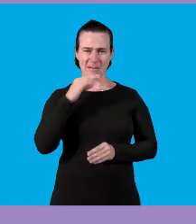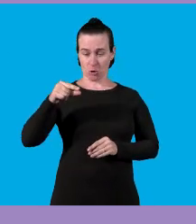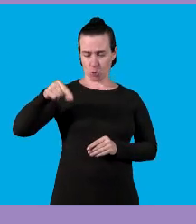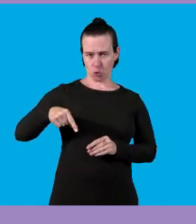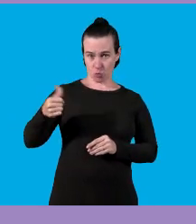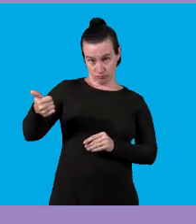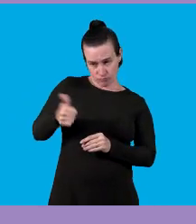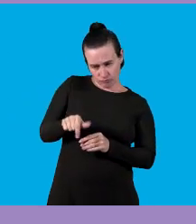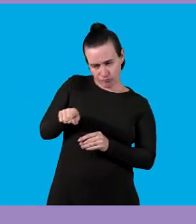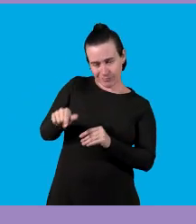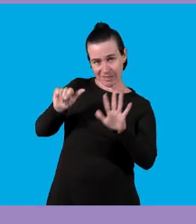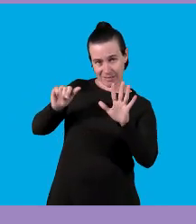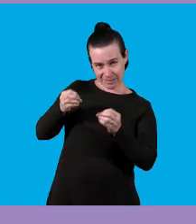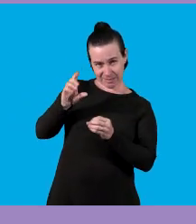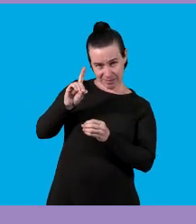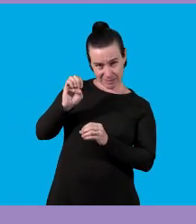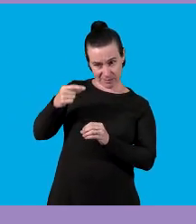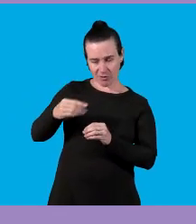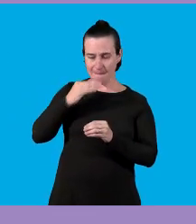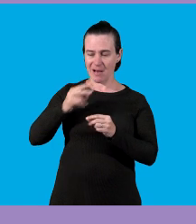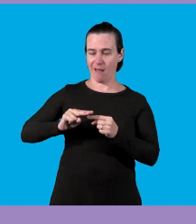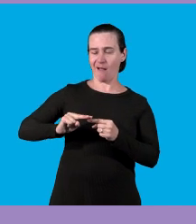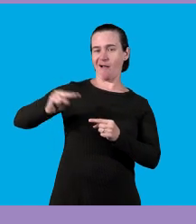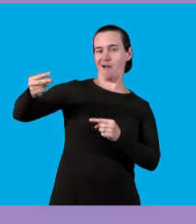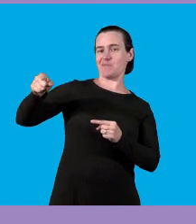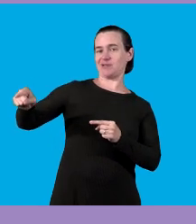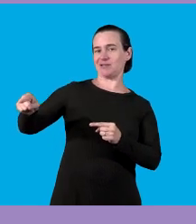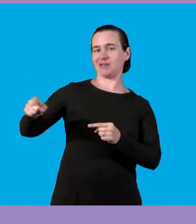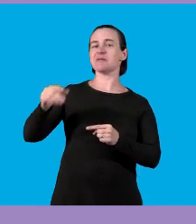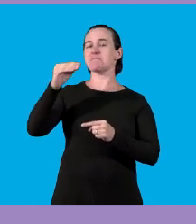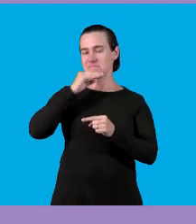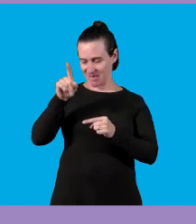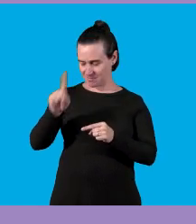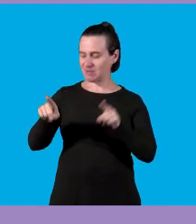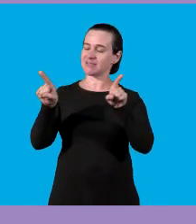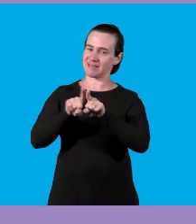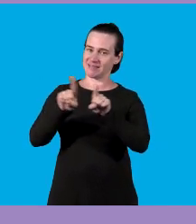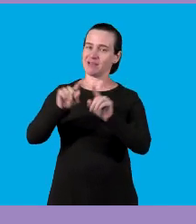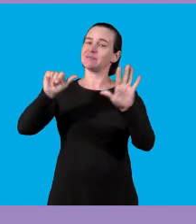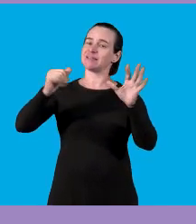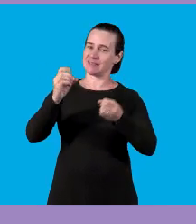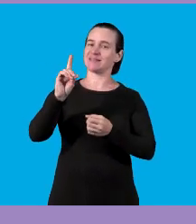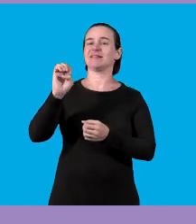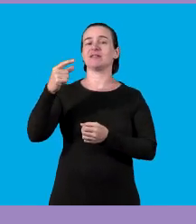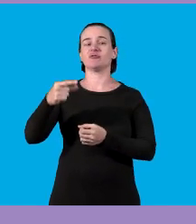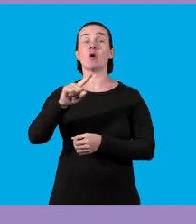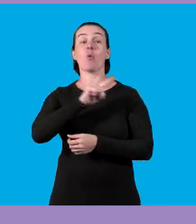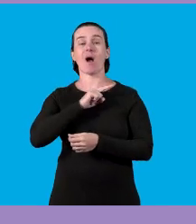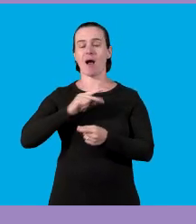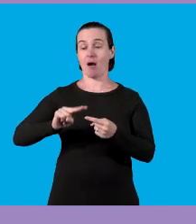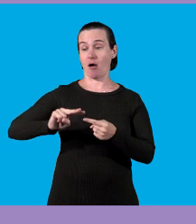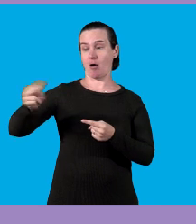angle S. So angle S is 60 degrees, and it is also opposite